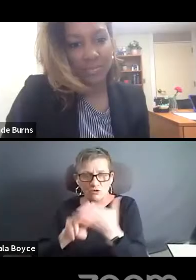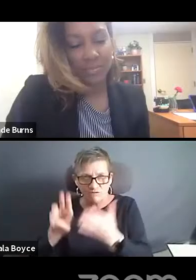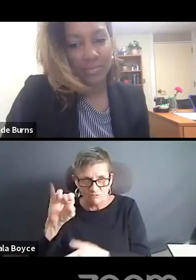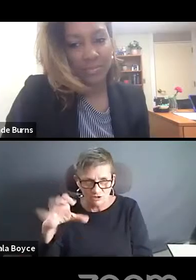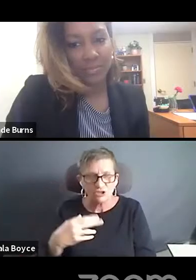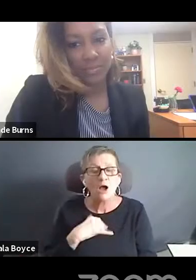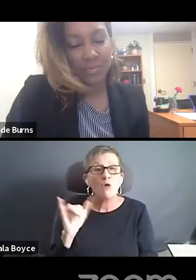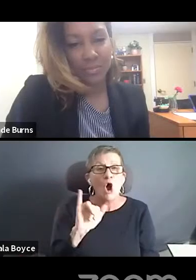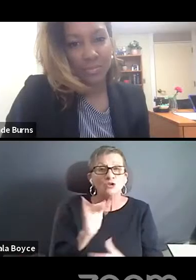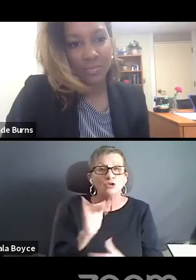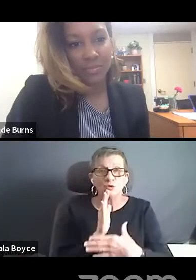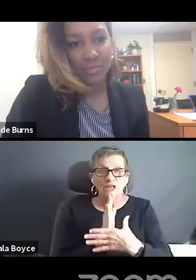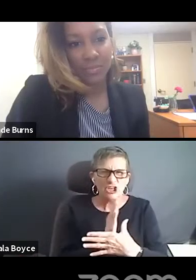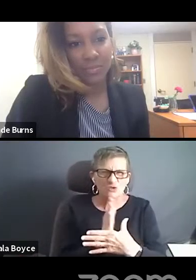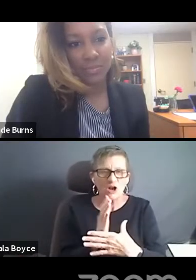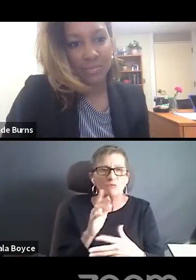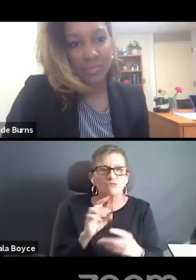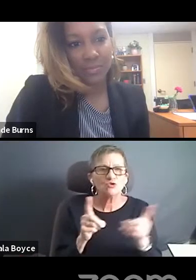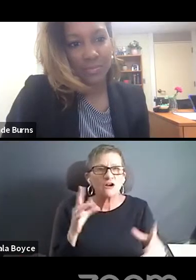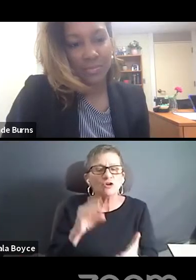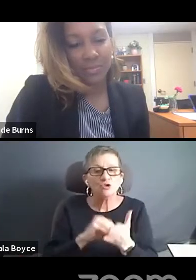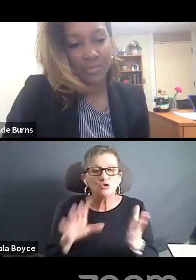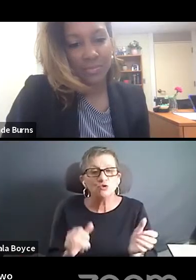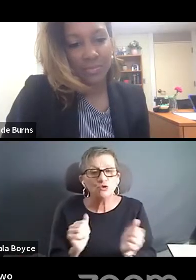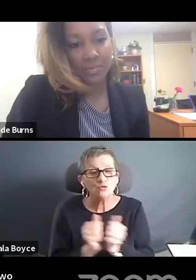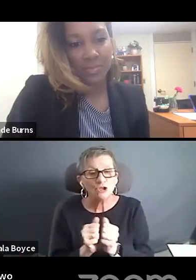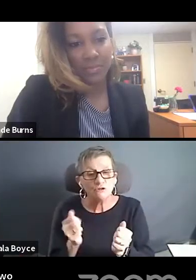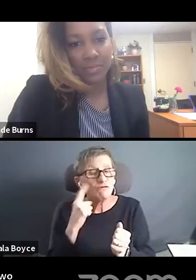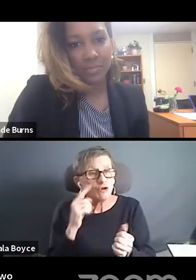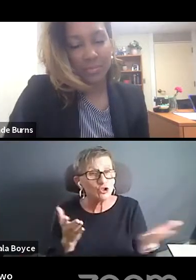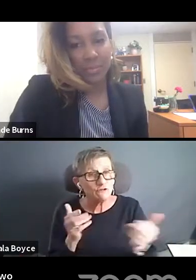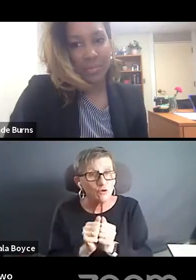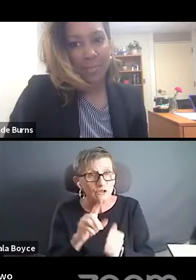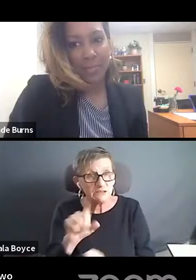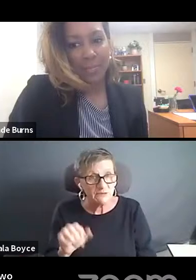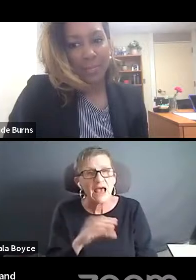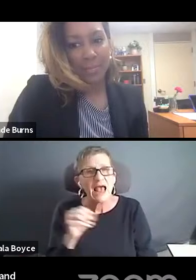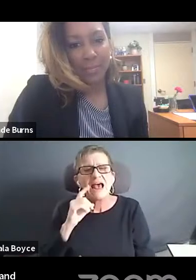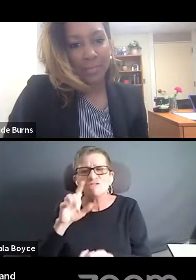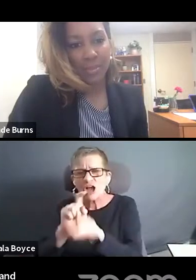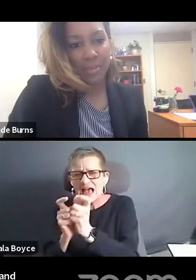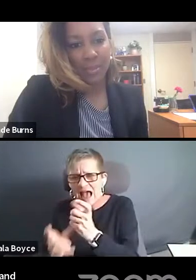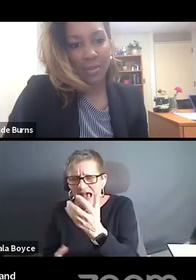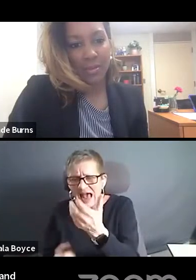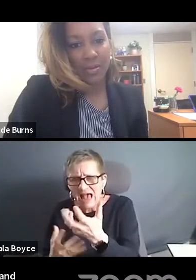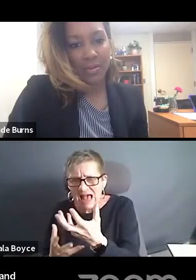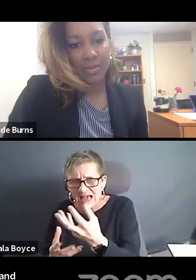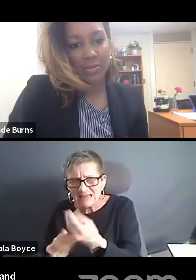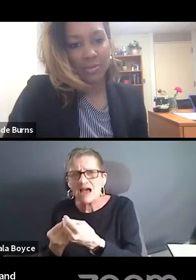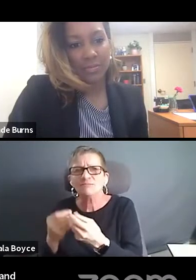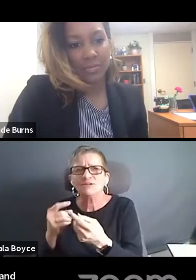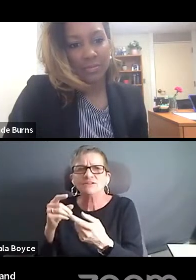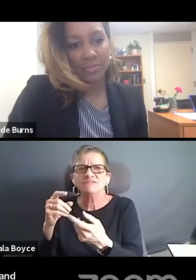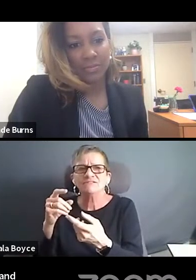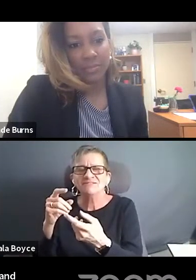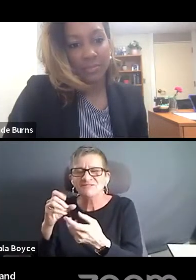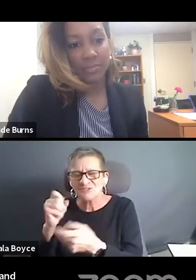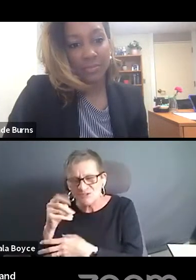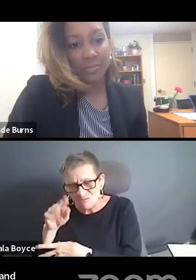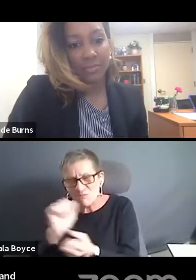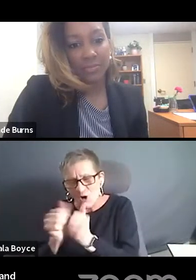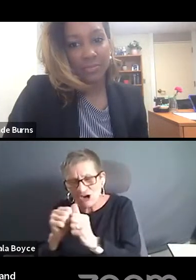the Interim Director of Services for Students with Disabilities and Director of Adaptive Sports and Fitness within Student Life at the University of